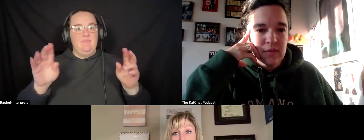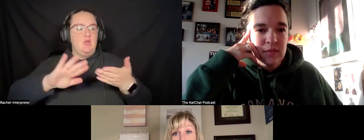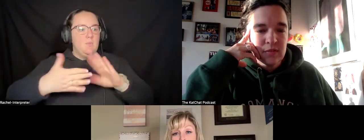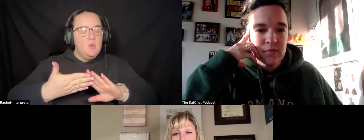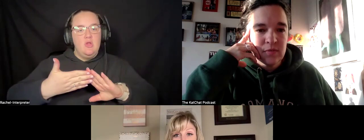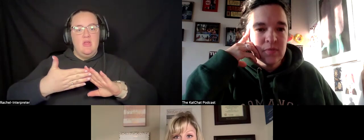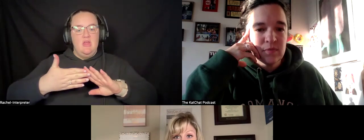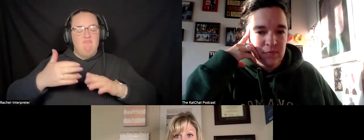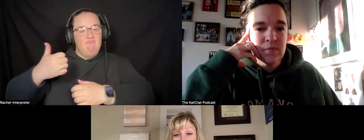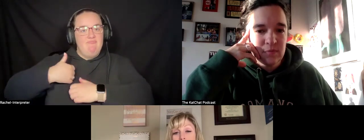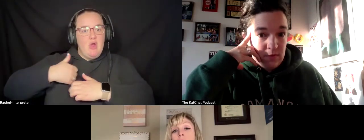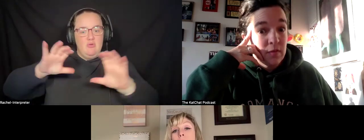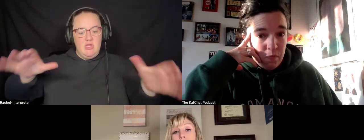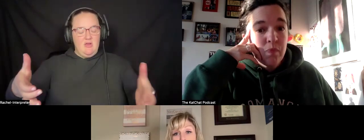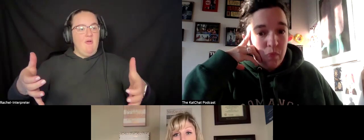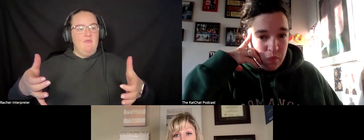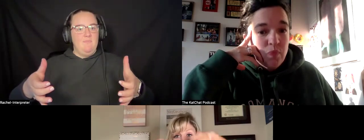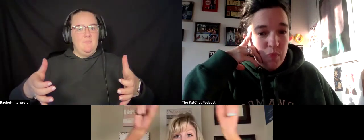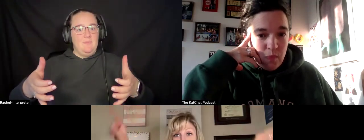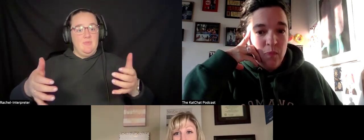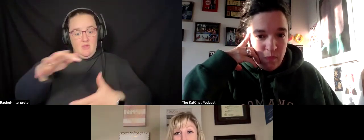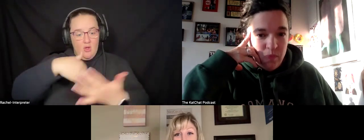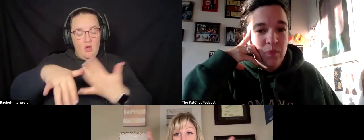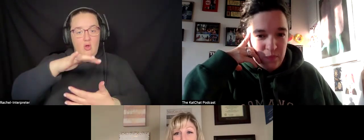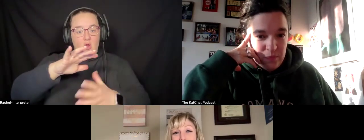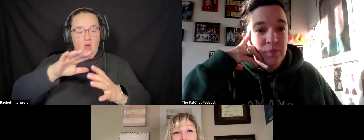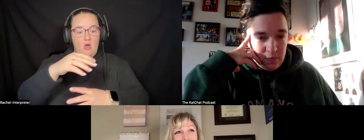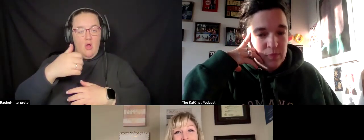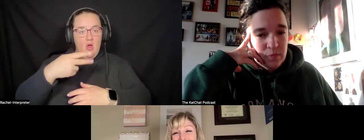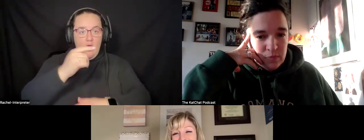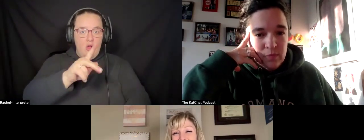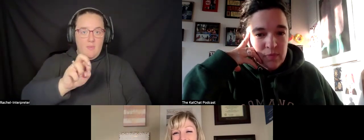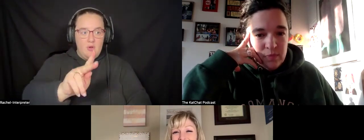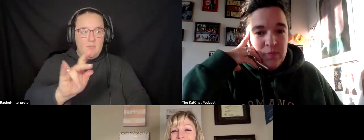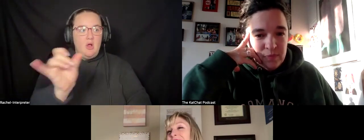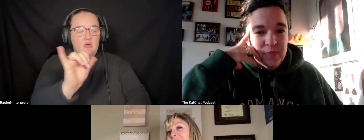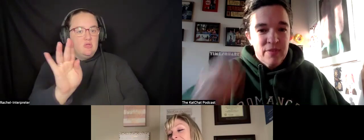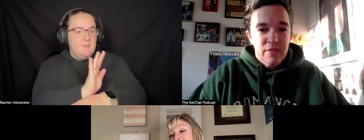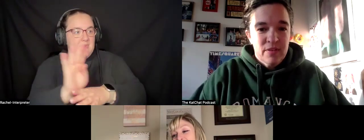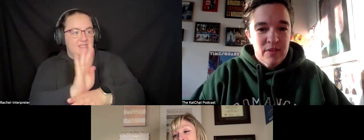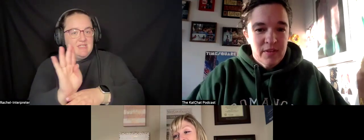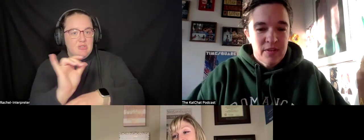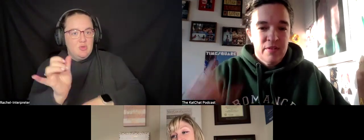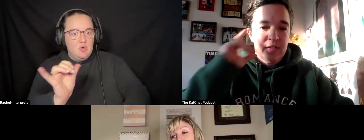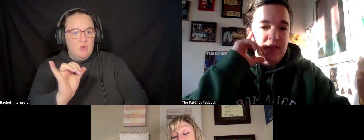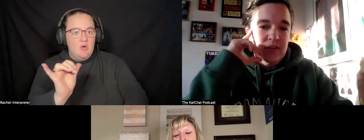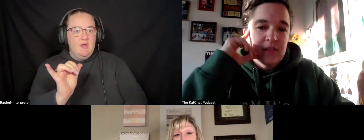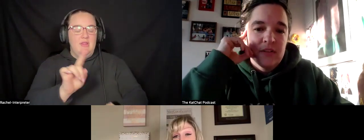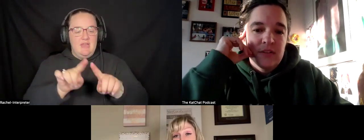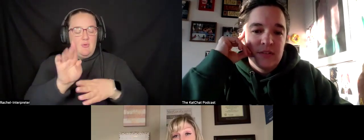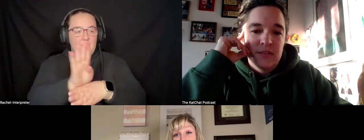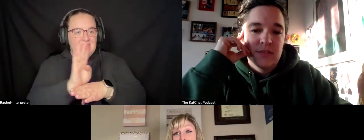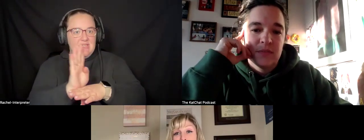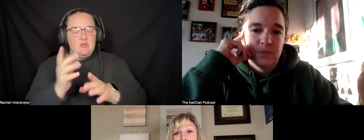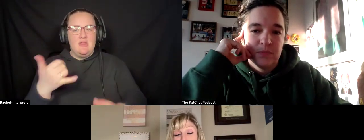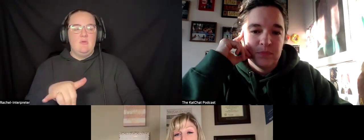people that surrounds just Hallmark, but there's also kind of like a whole area of business outside of it. And so to me, that